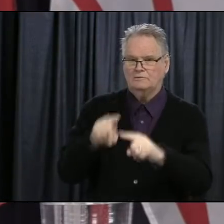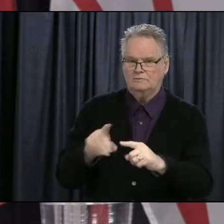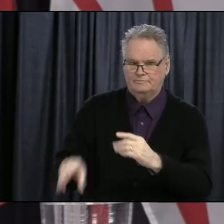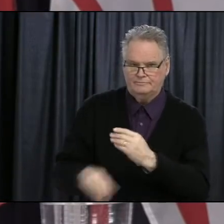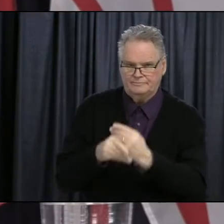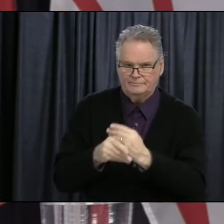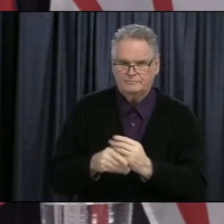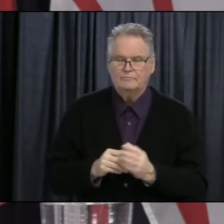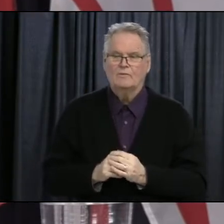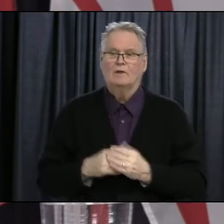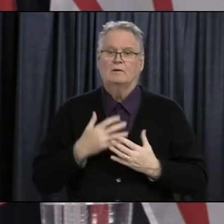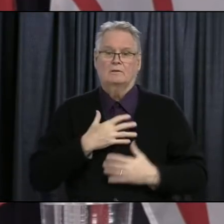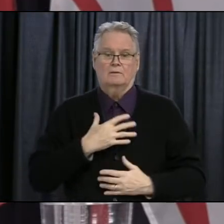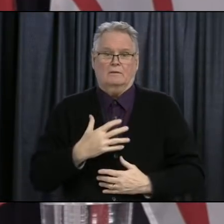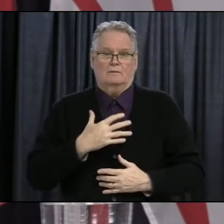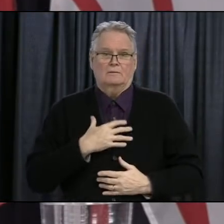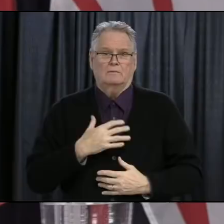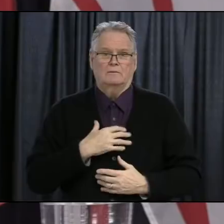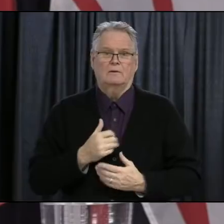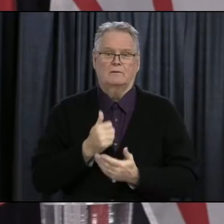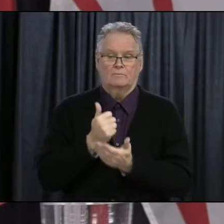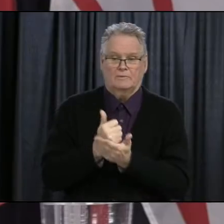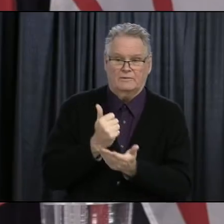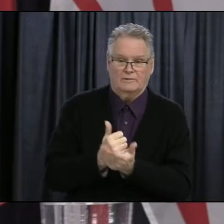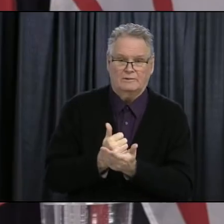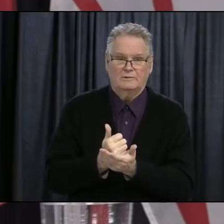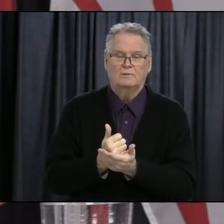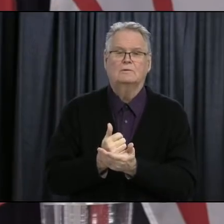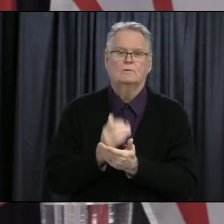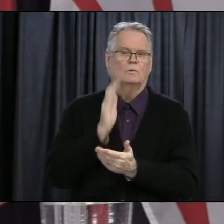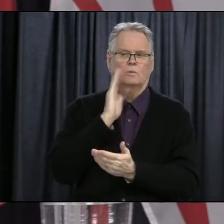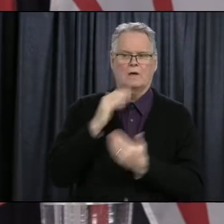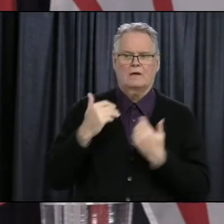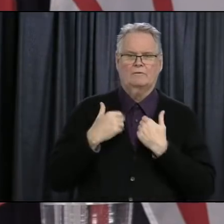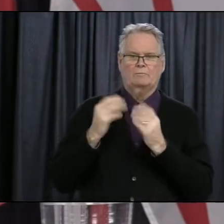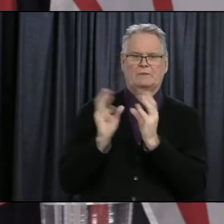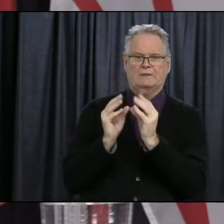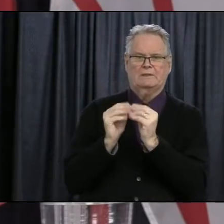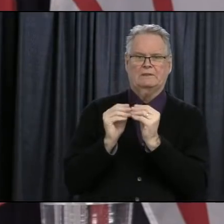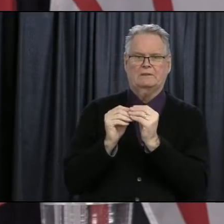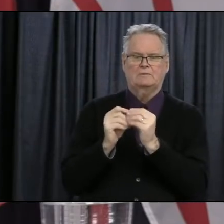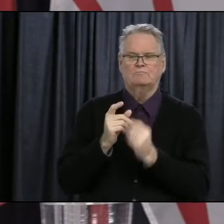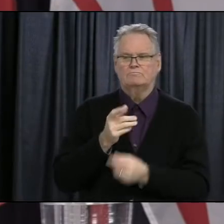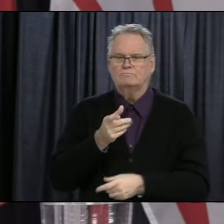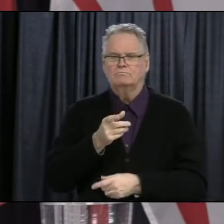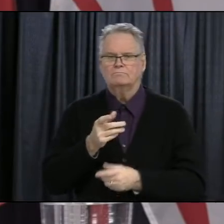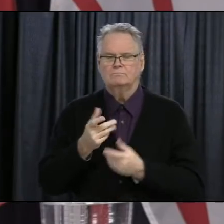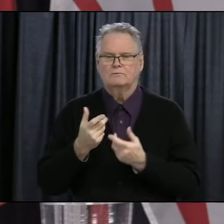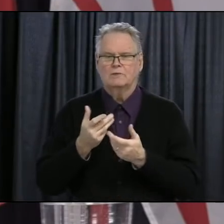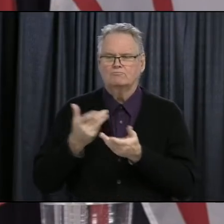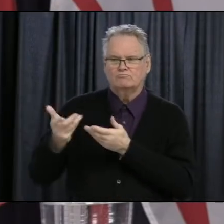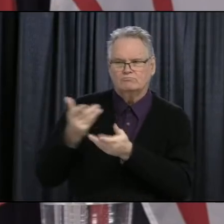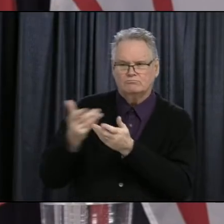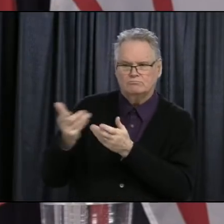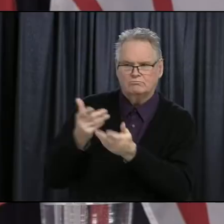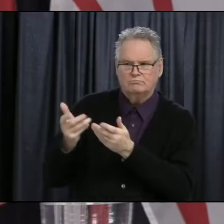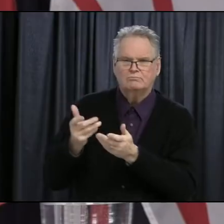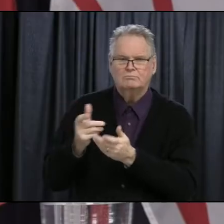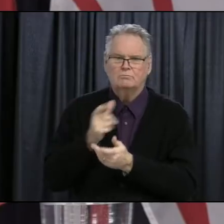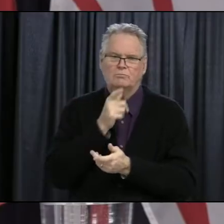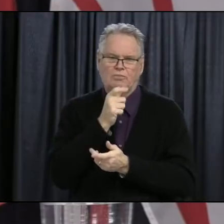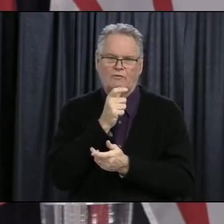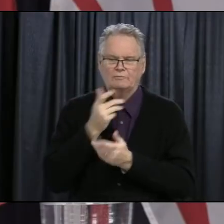of their concerns. They're an incredibly important part of the healthcare team in normal times, but especially during an outbreak like this.